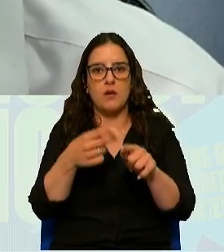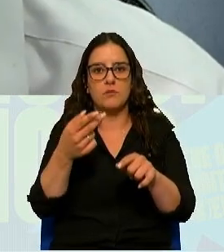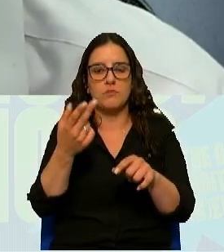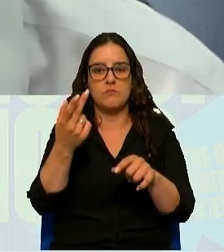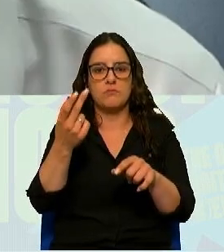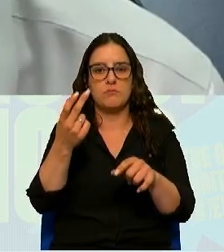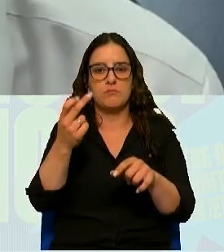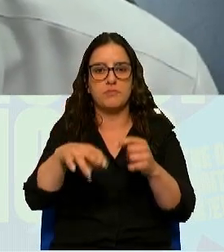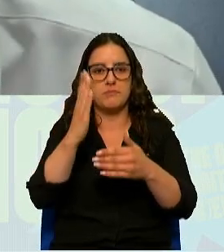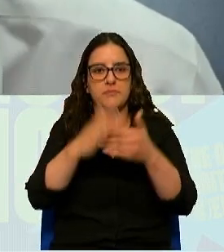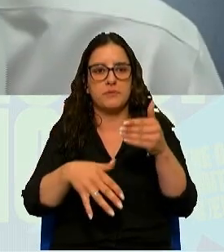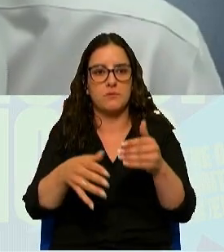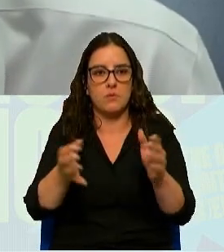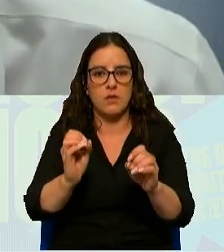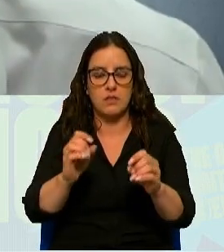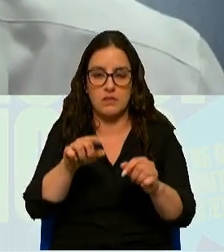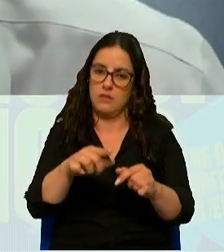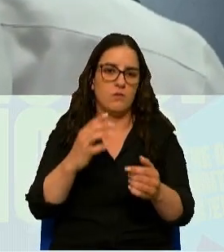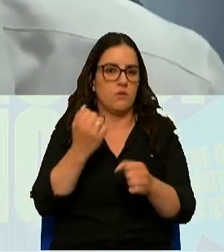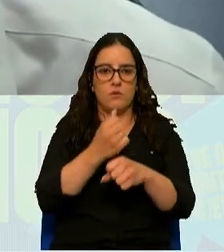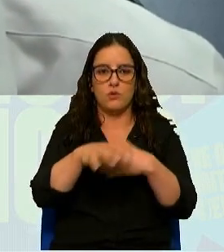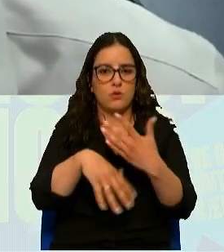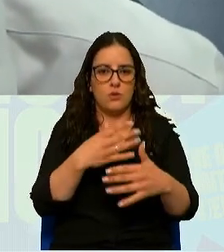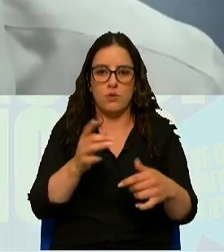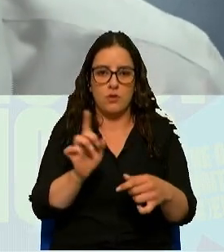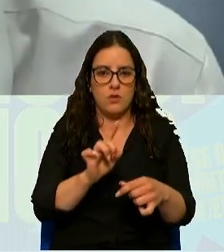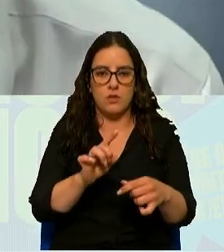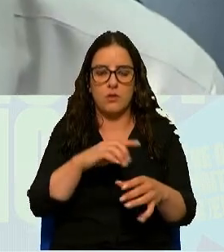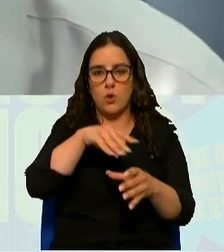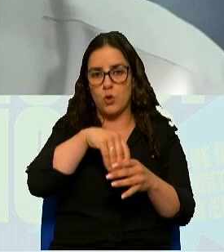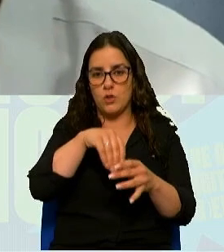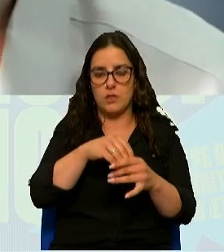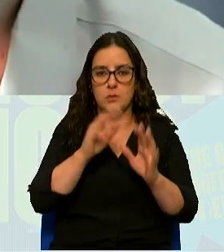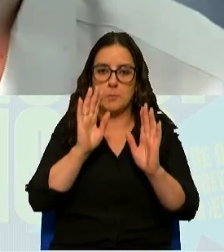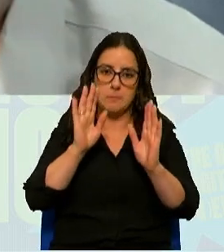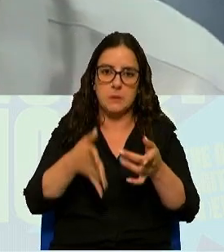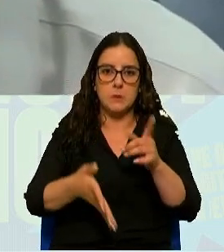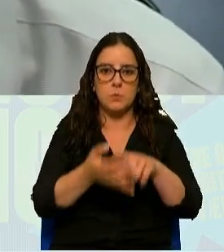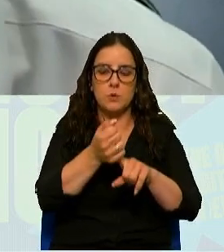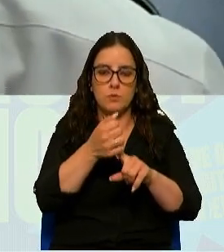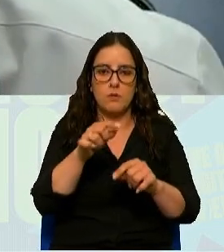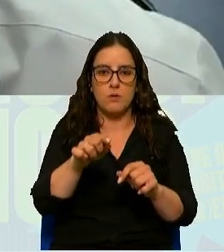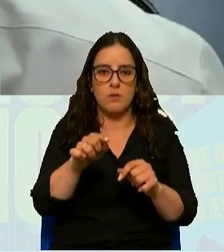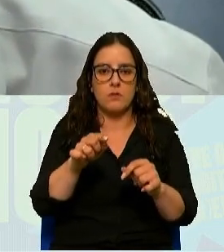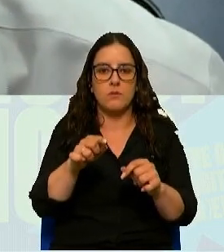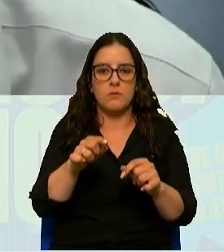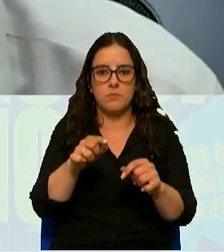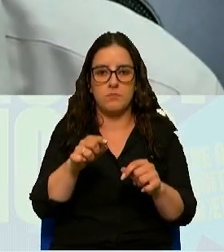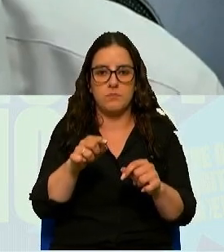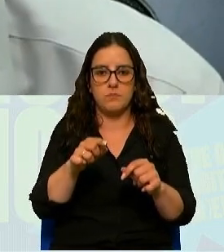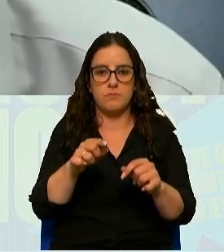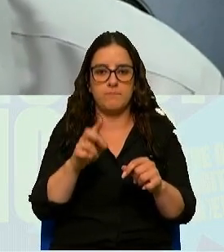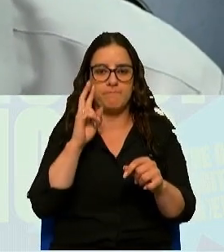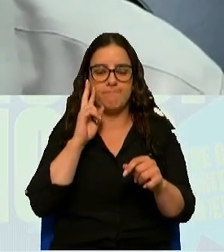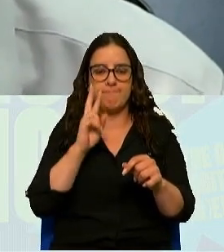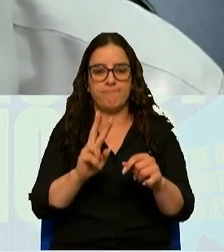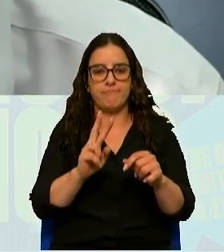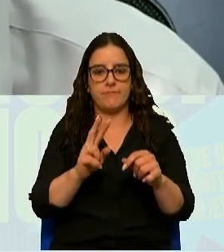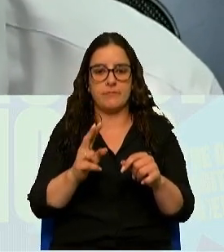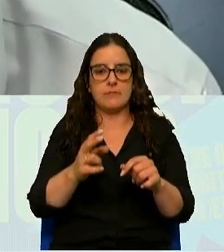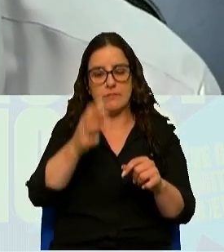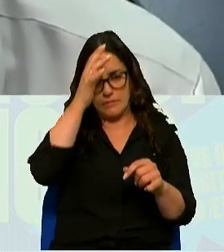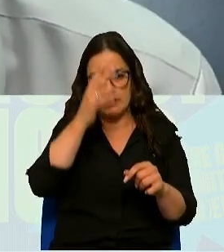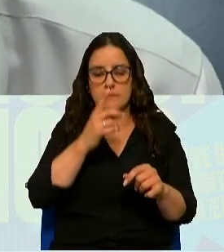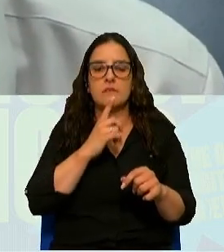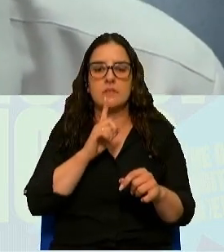going to work. So context is where we really need to get to. And when you look at AI through that lens,